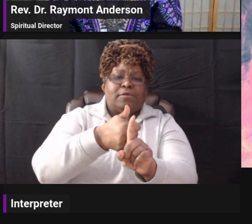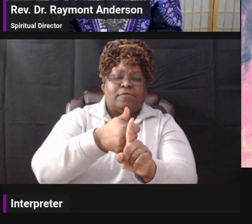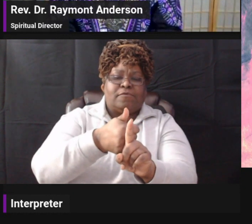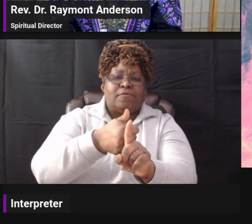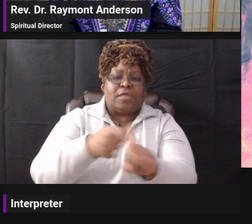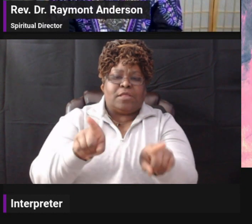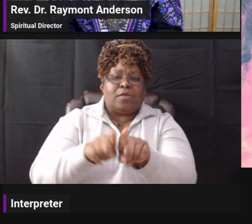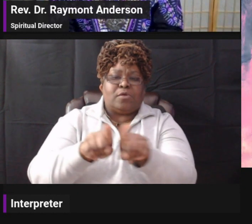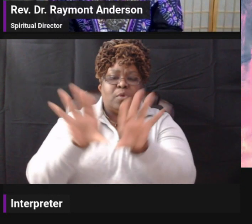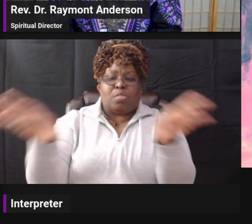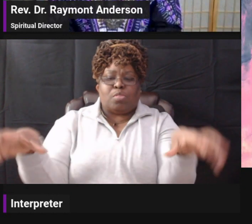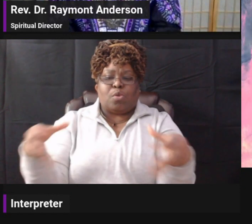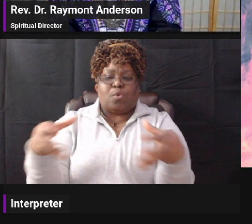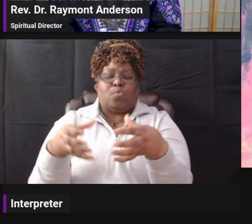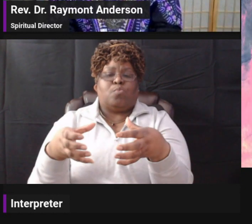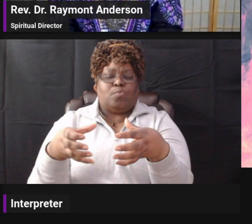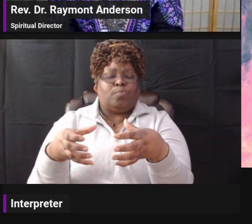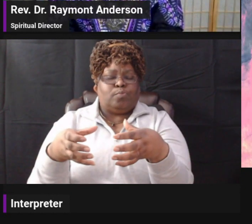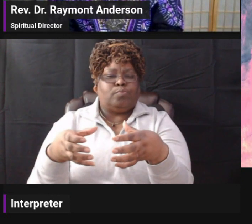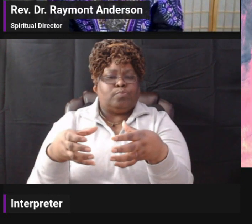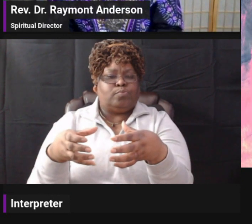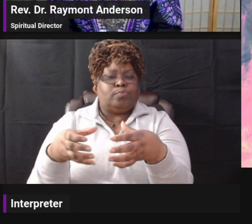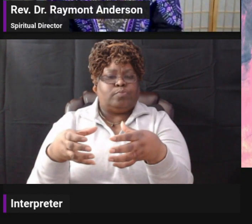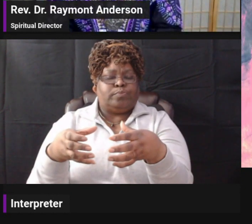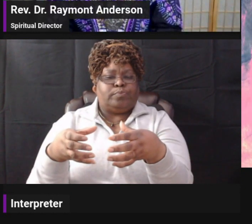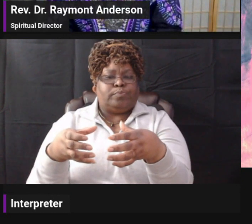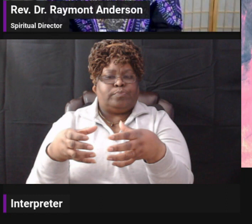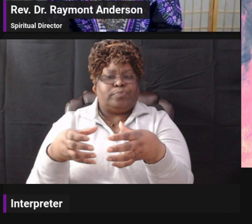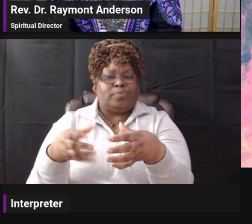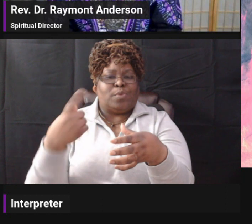yourself and for the collective.